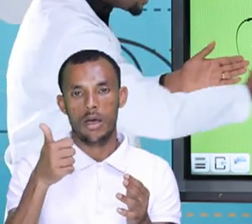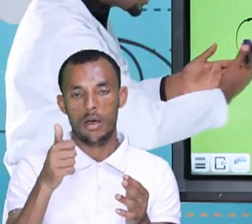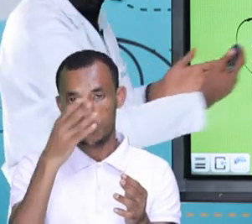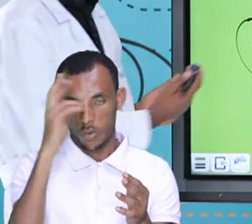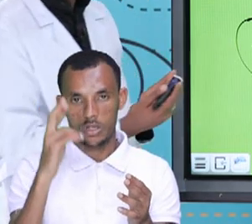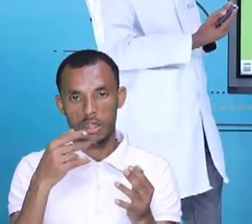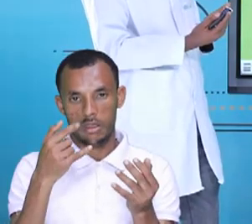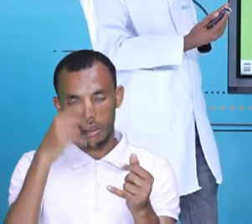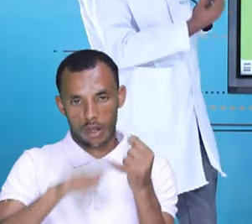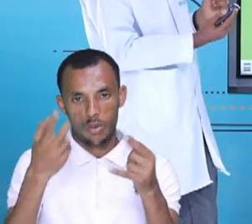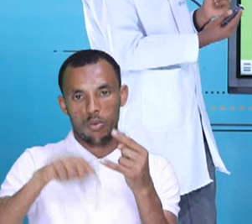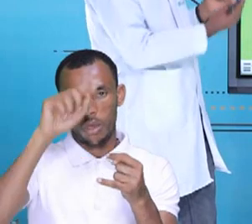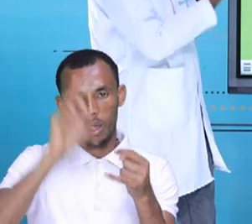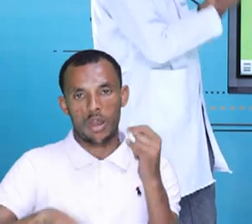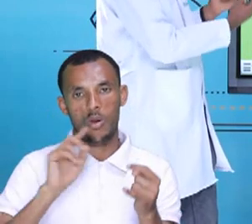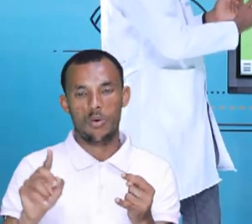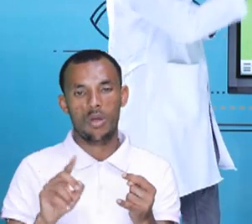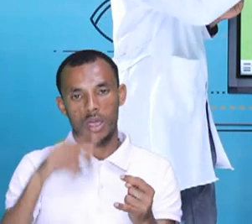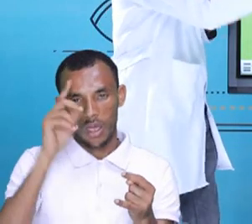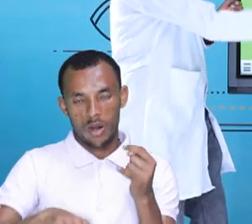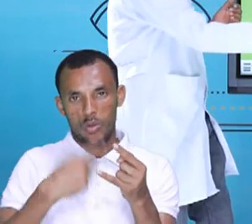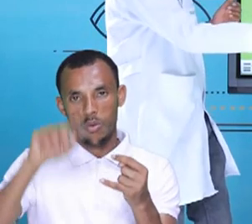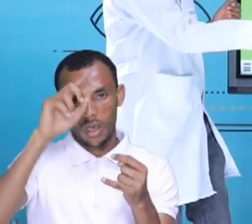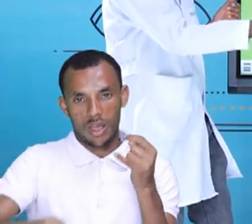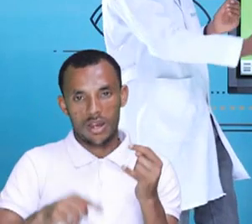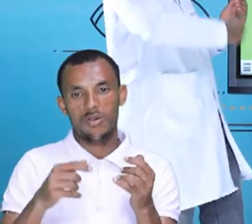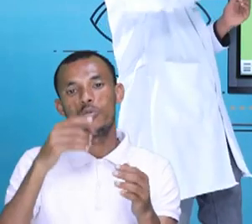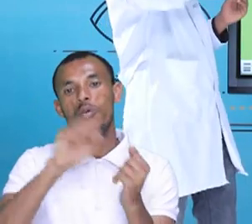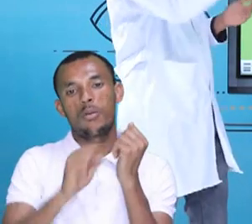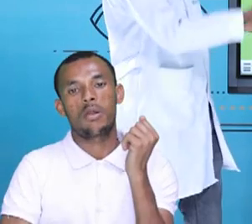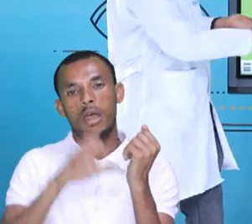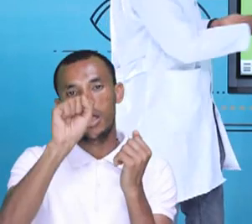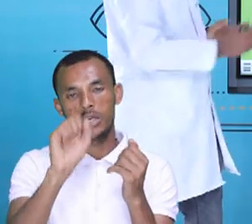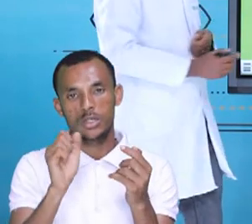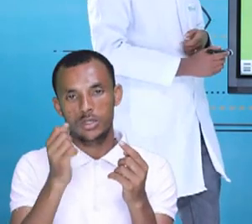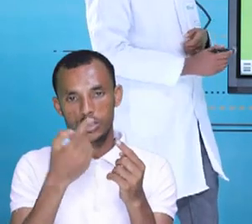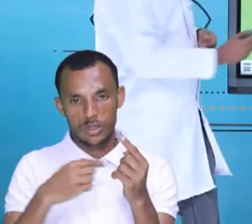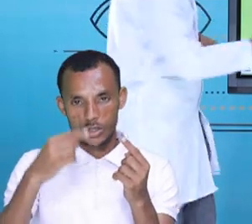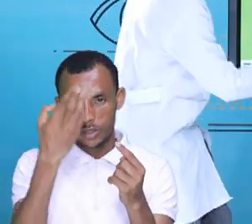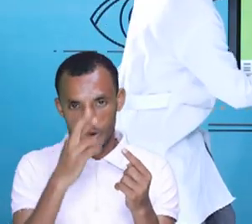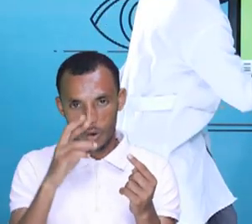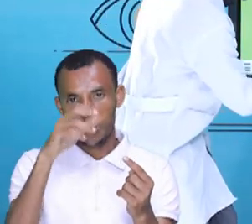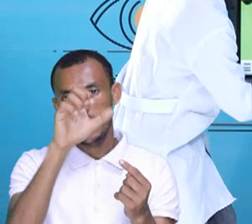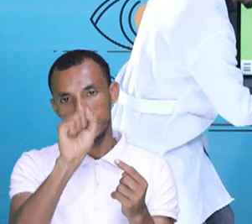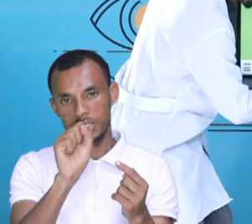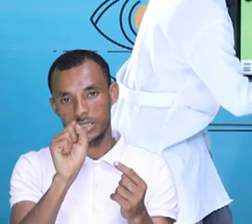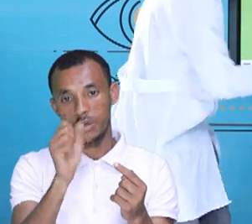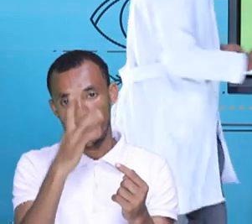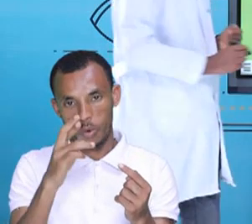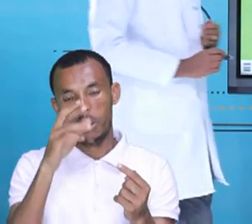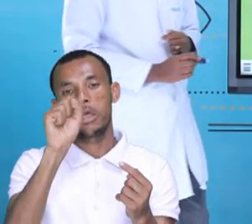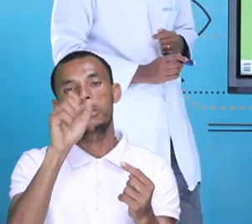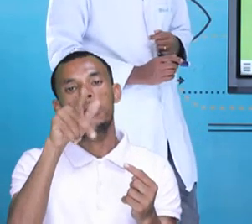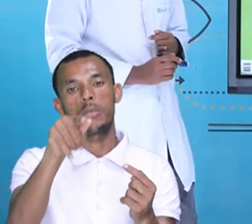this is end-to-end. End-to-end is formed by S with S or S with P. Again, it's possible. Therefore, this one